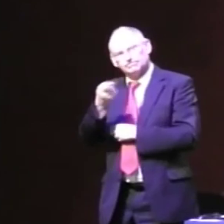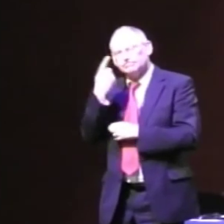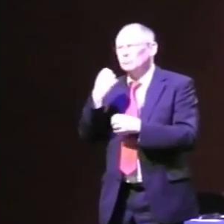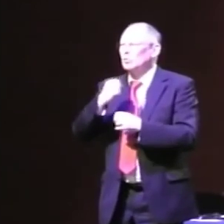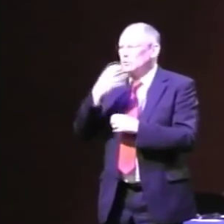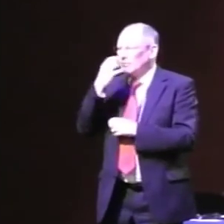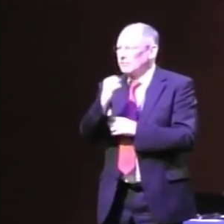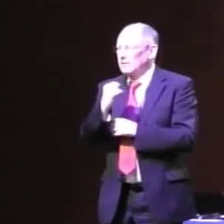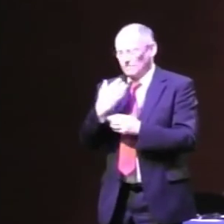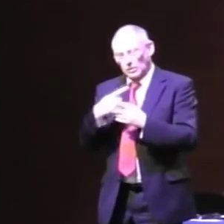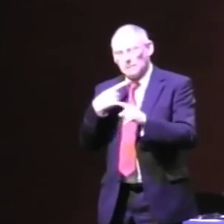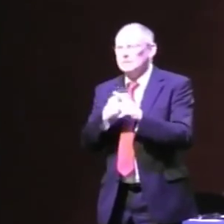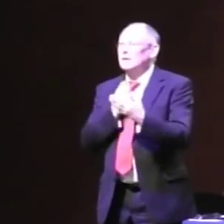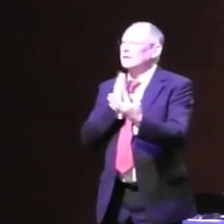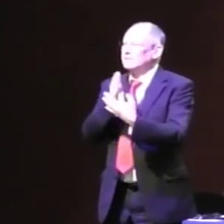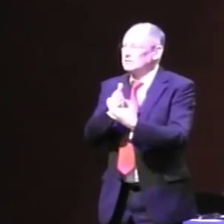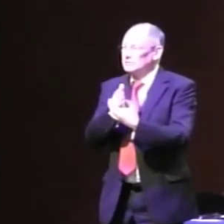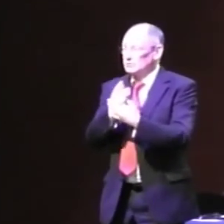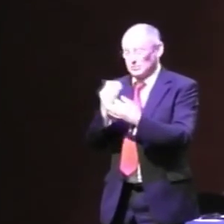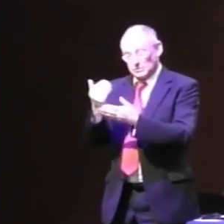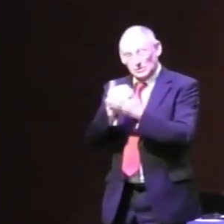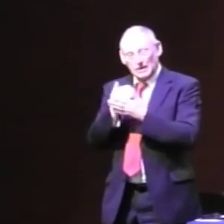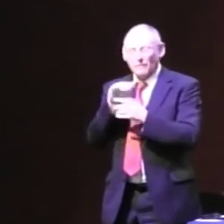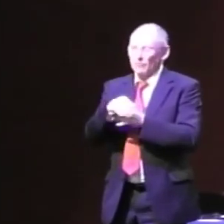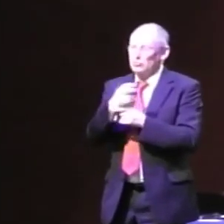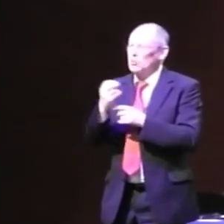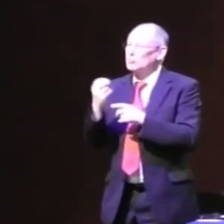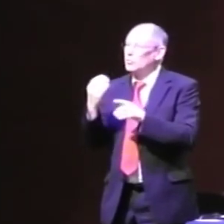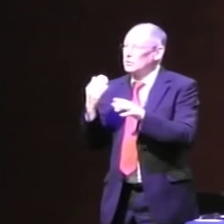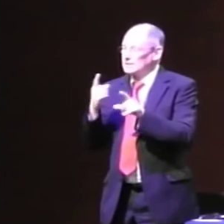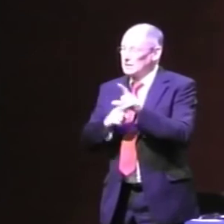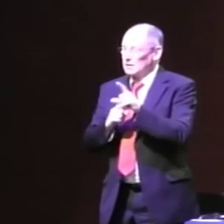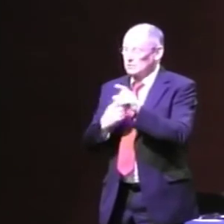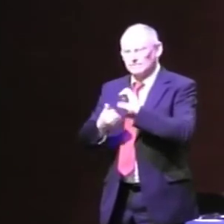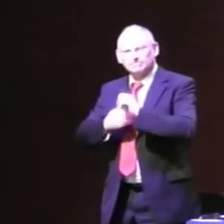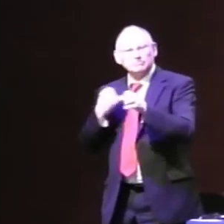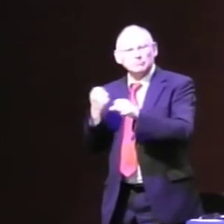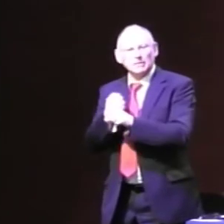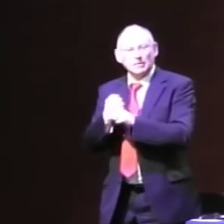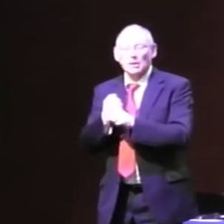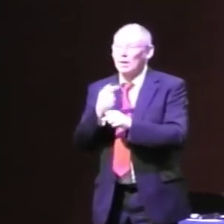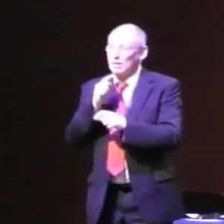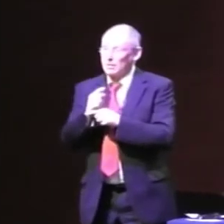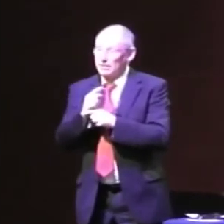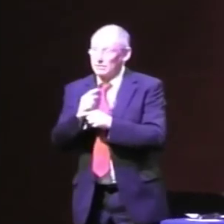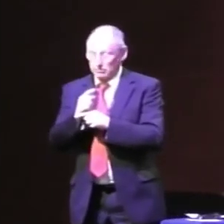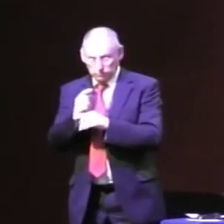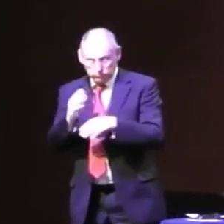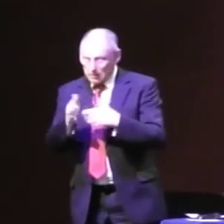for immediate intervention to save over 2 centuries of skilled manufacturing. This despite a full order